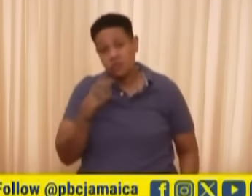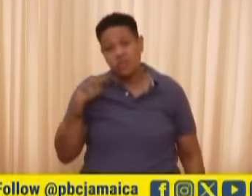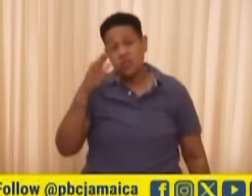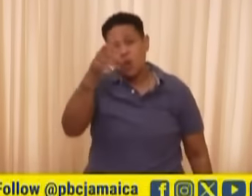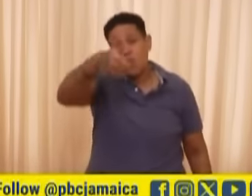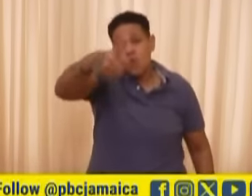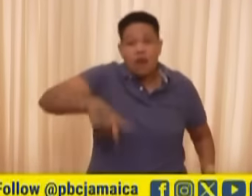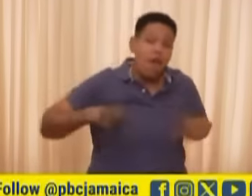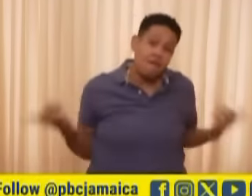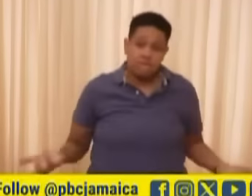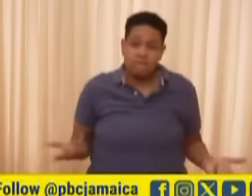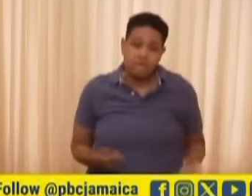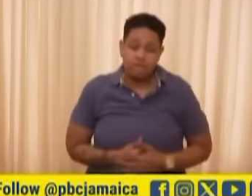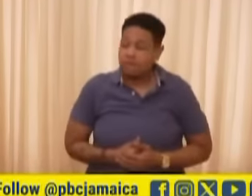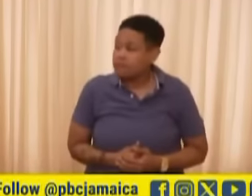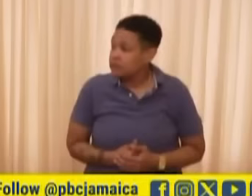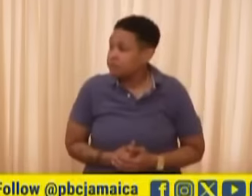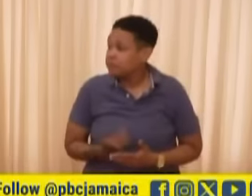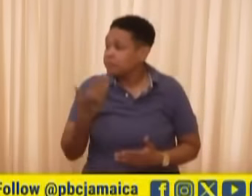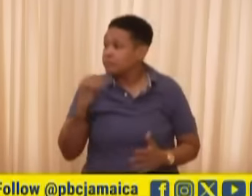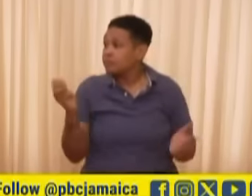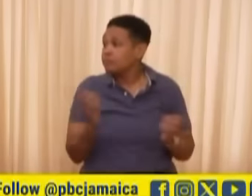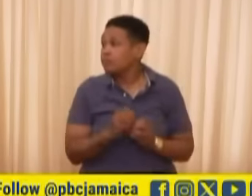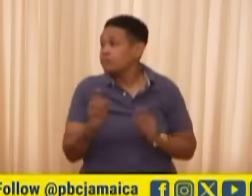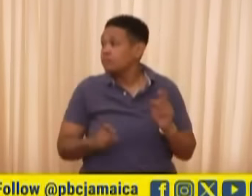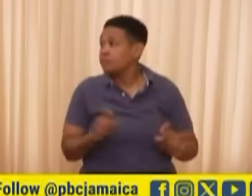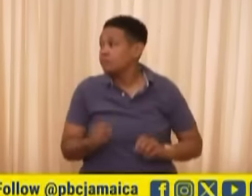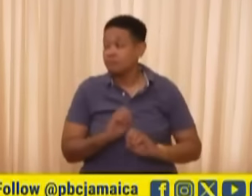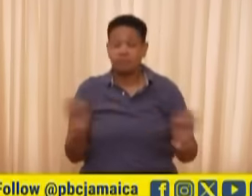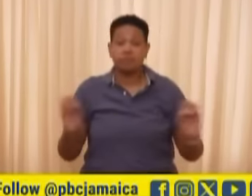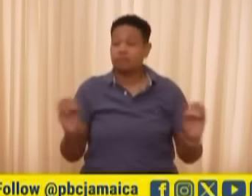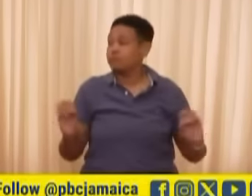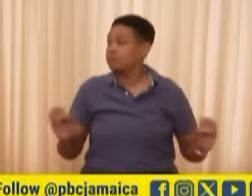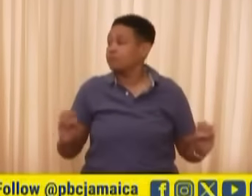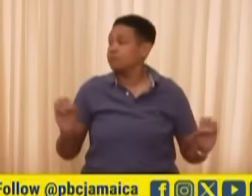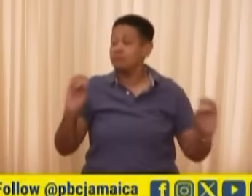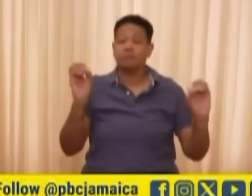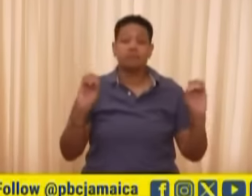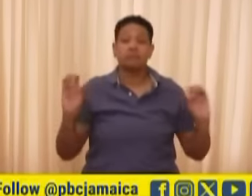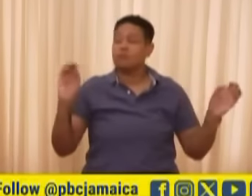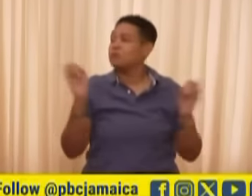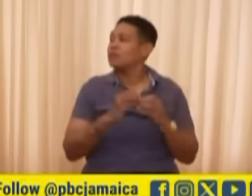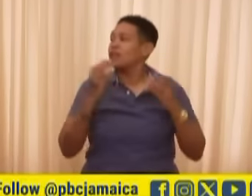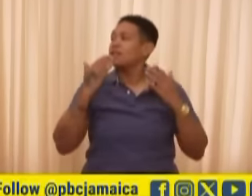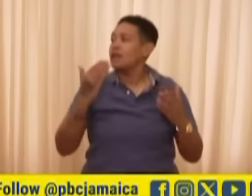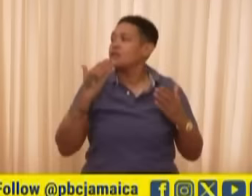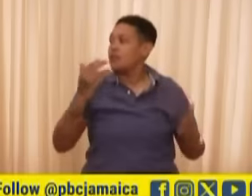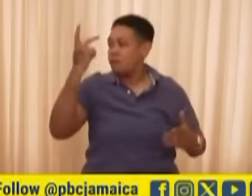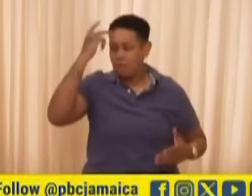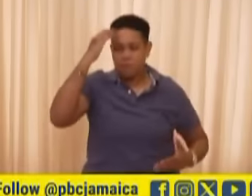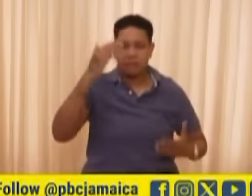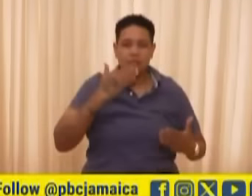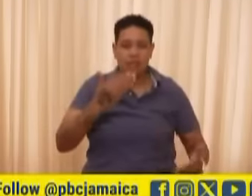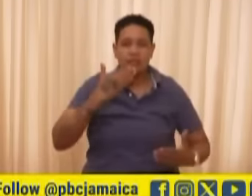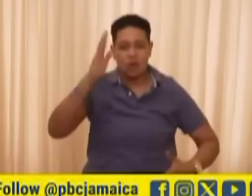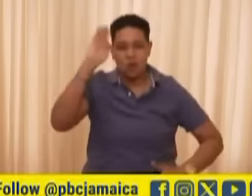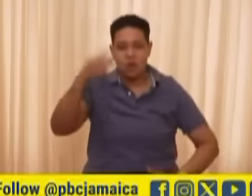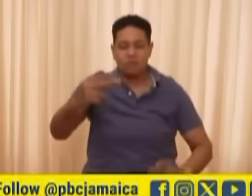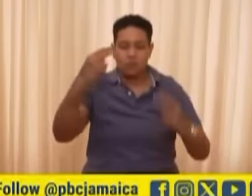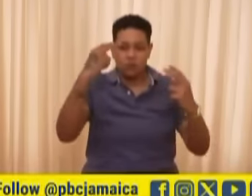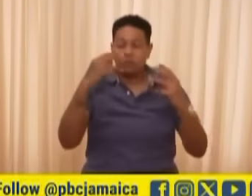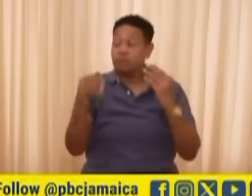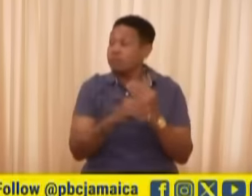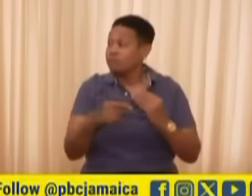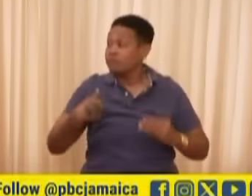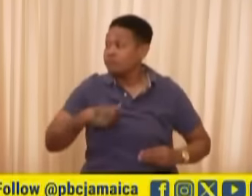All right. Thank you. Are there any other questions? None? All right. Thank you. Thank you, Prime Minister. Thank you. And thank you, everyone.